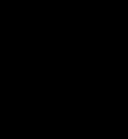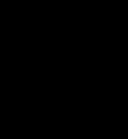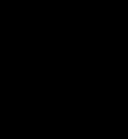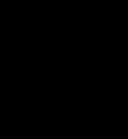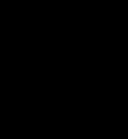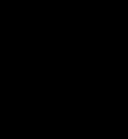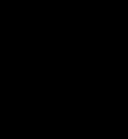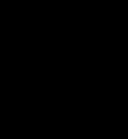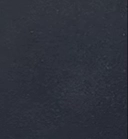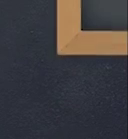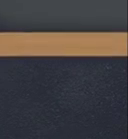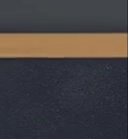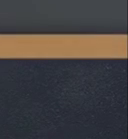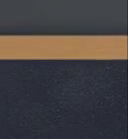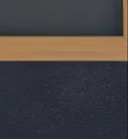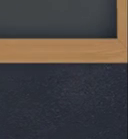educator.